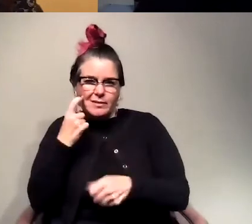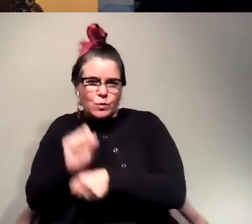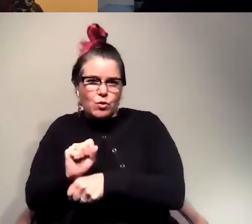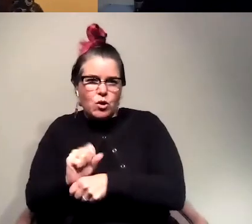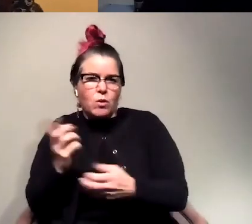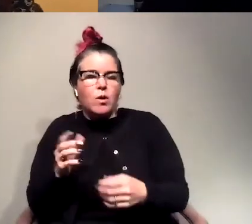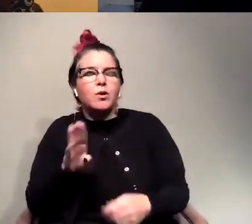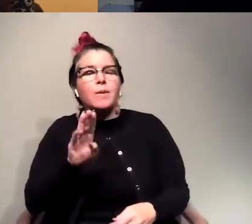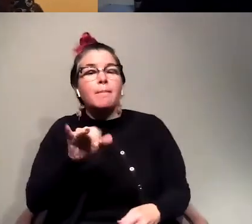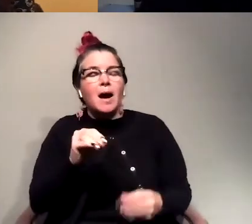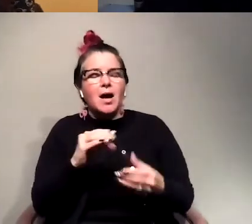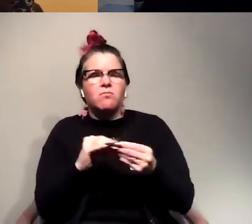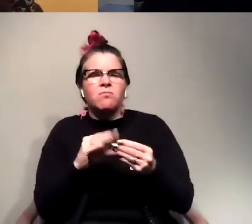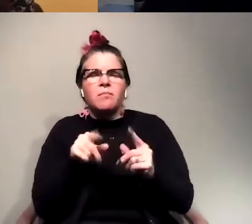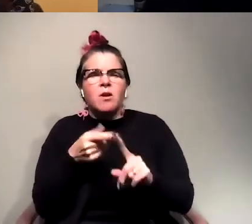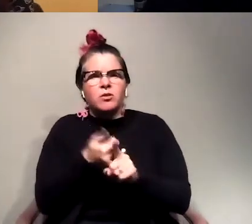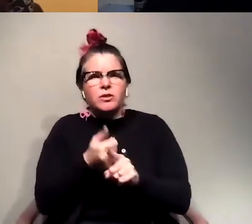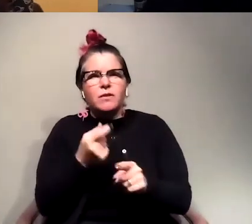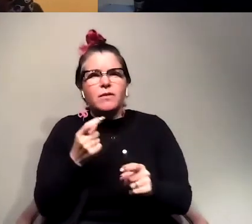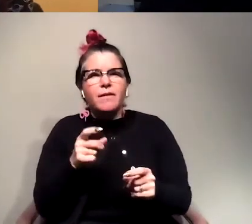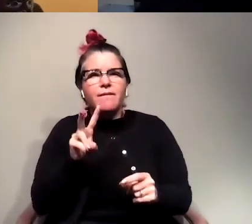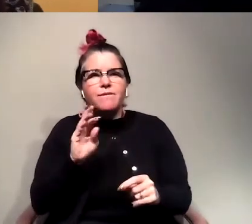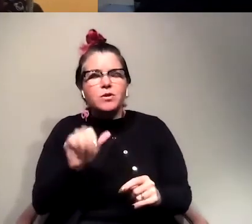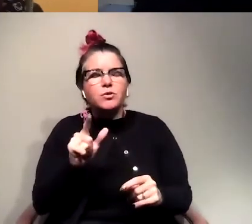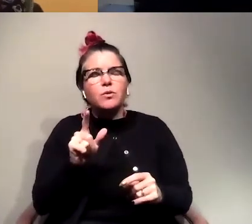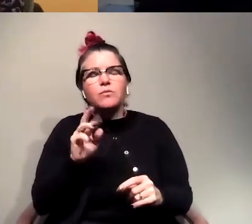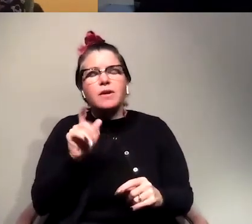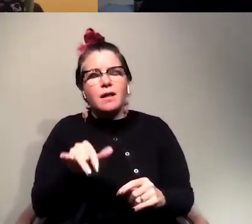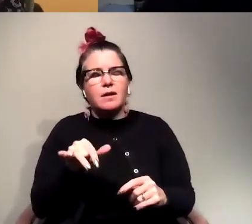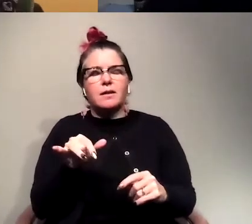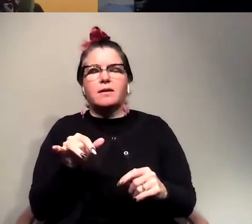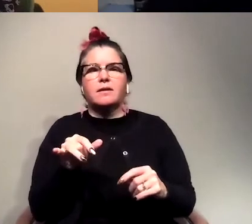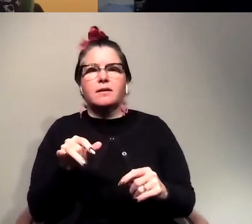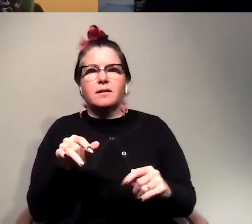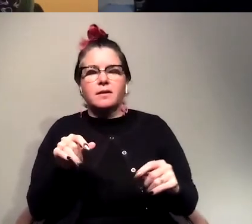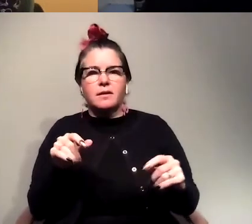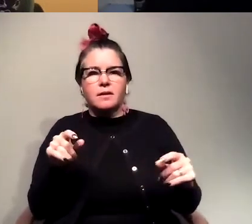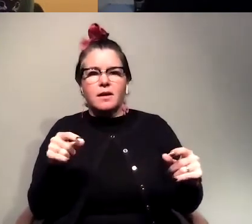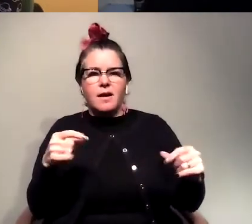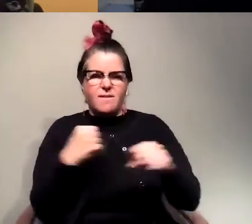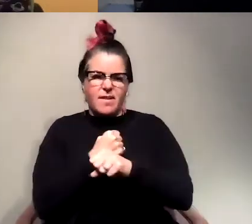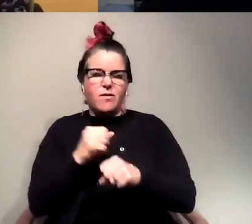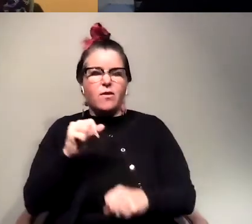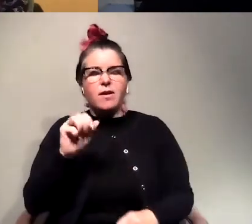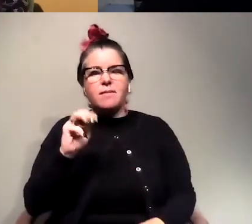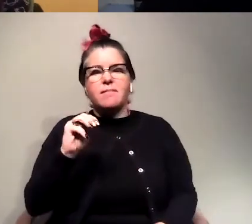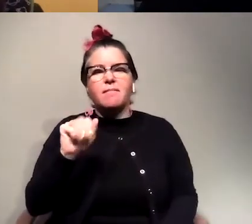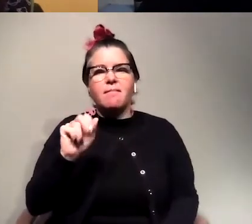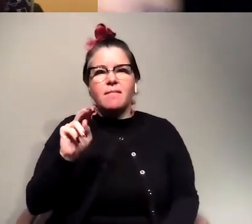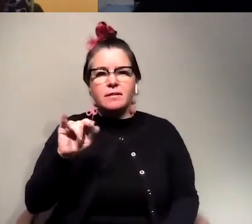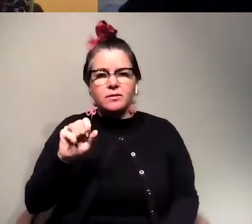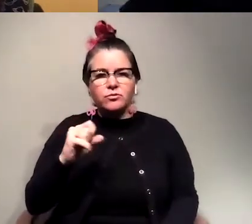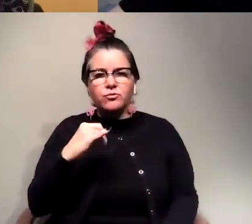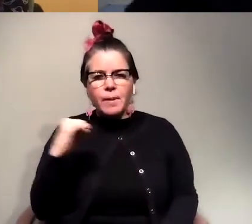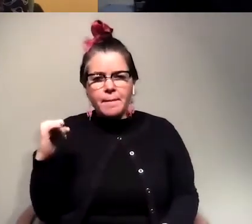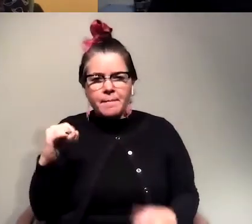bio mentioned a virtual reality arena for Manta Shrimp. Oh, so that's my other hat. So in addition to doing